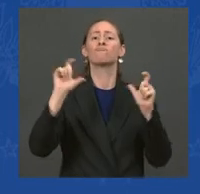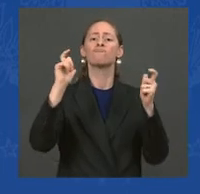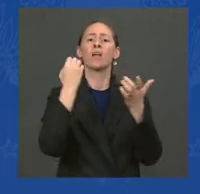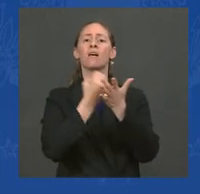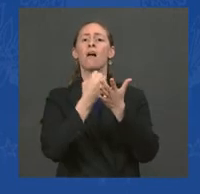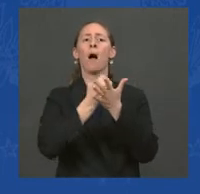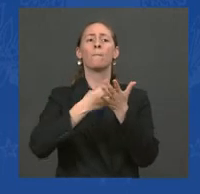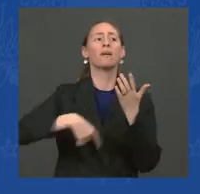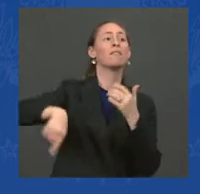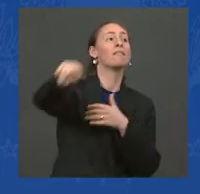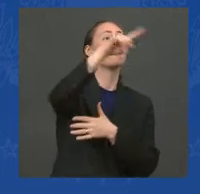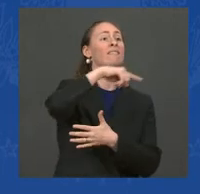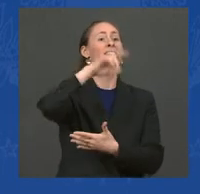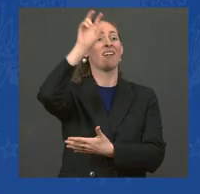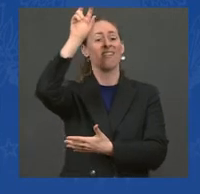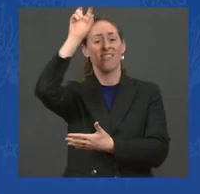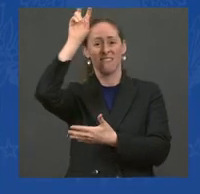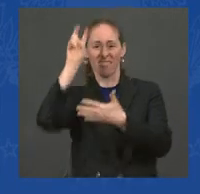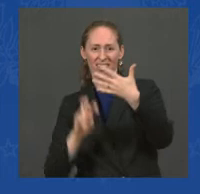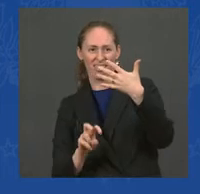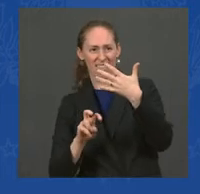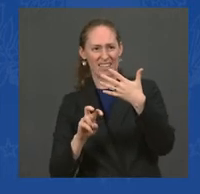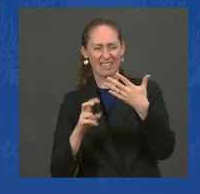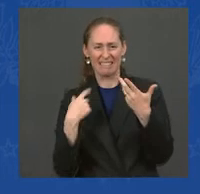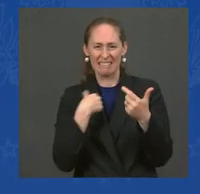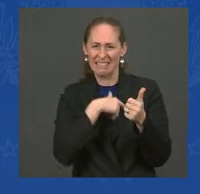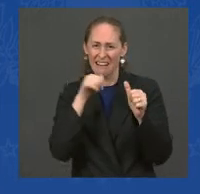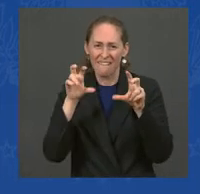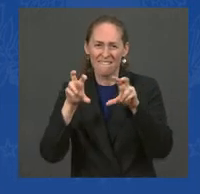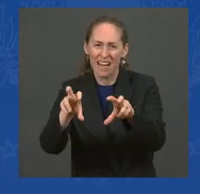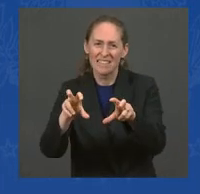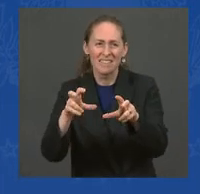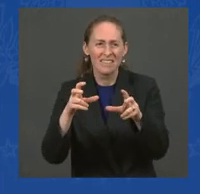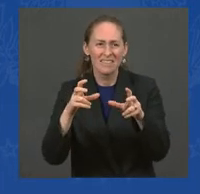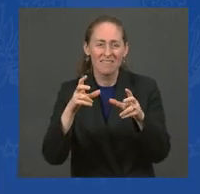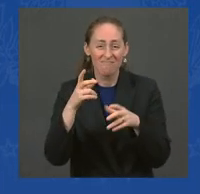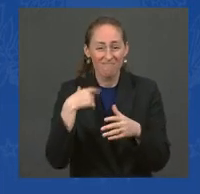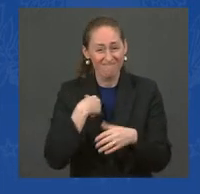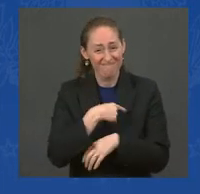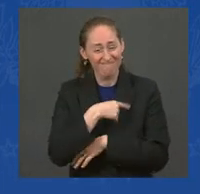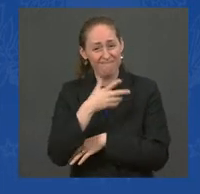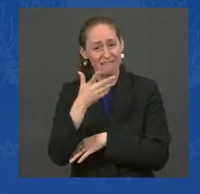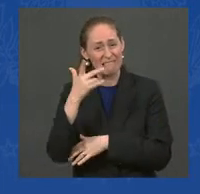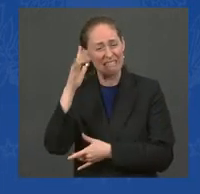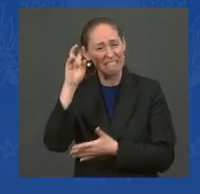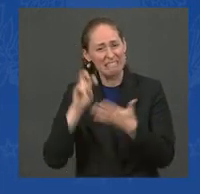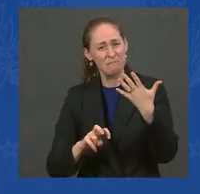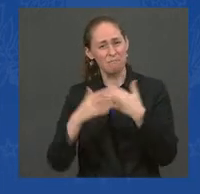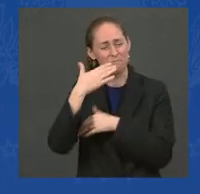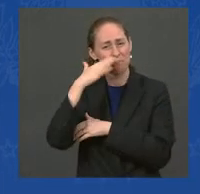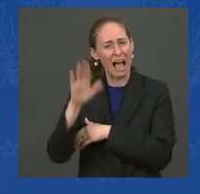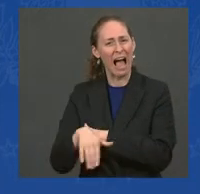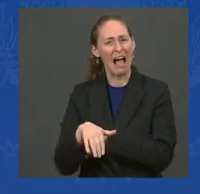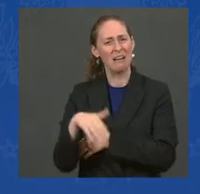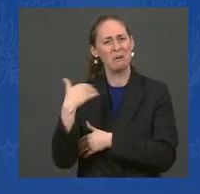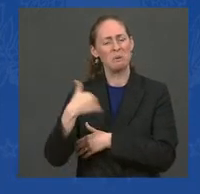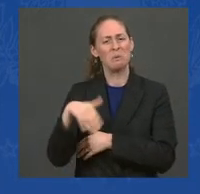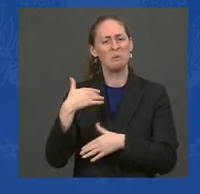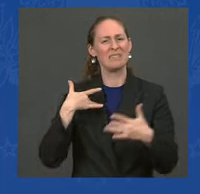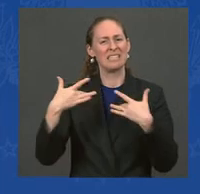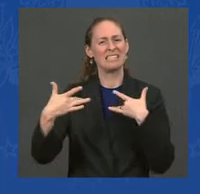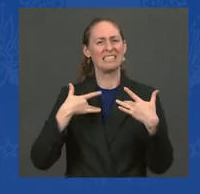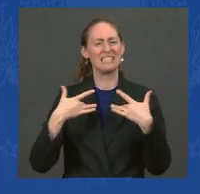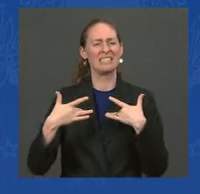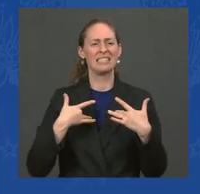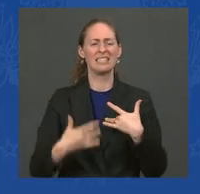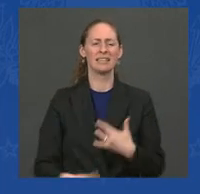education as a percent of GDP. 35 out of 37. On all these investments that fuel a strong